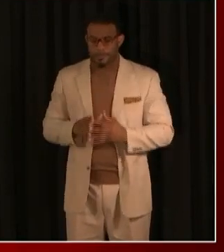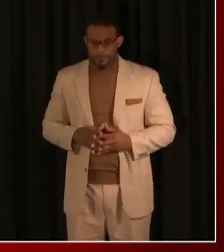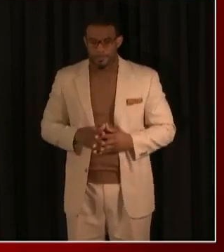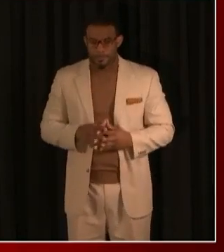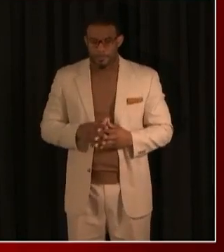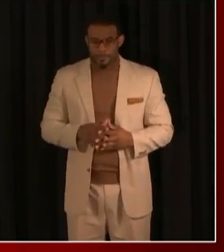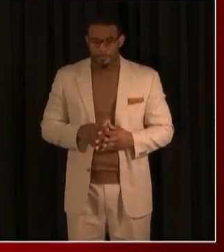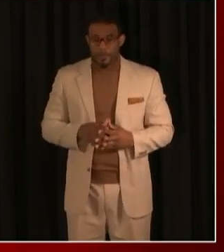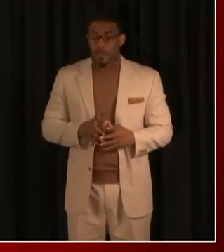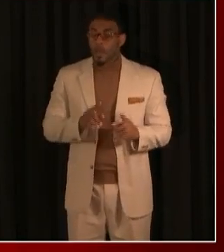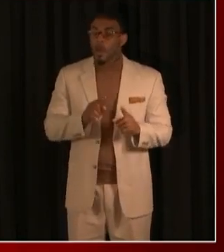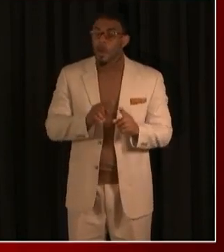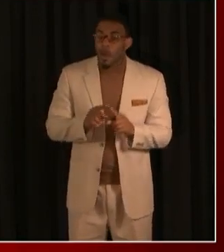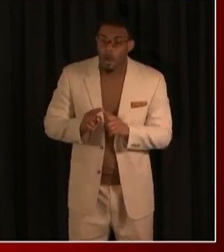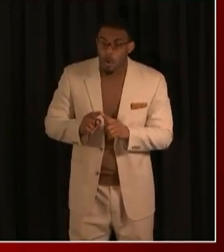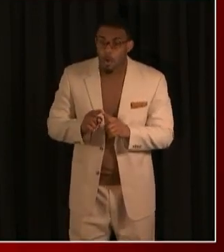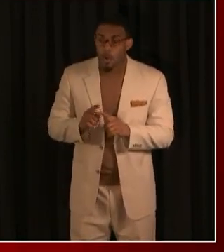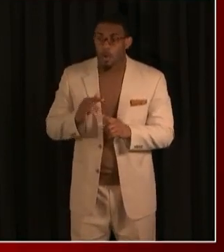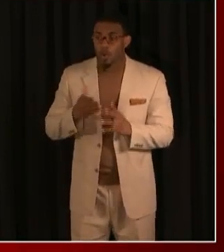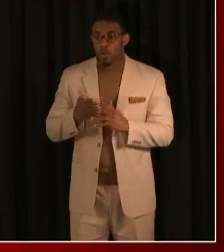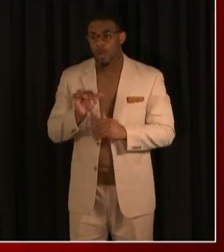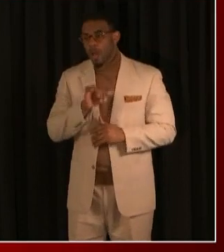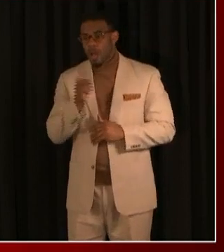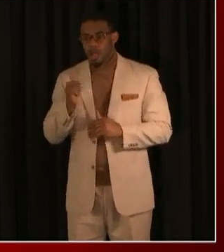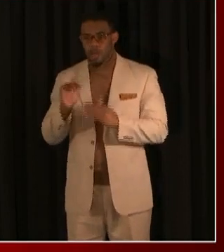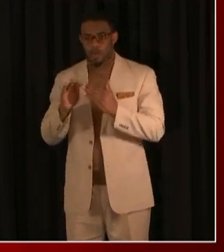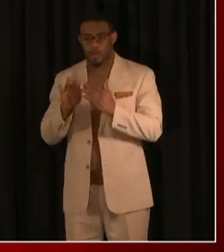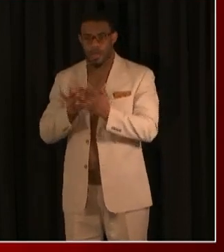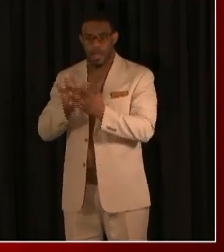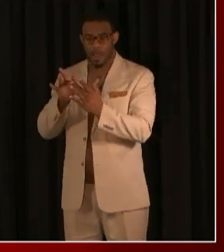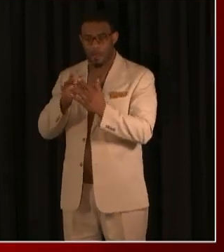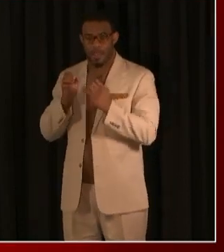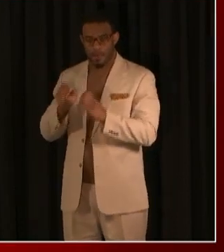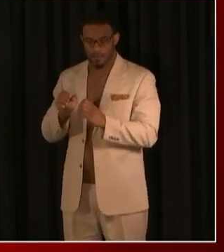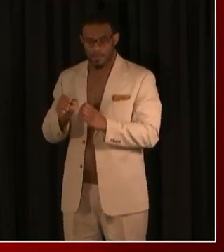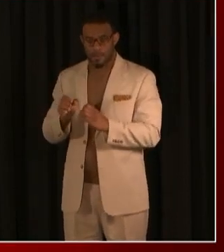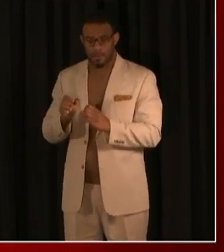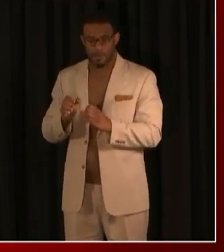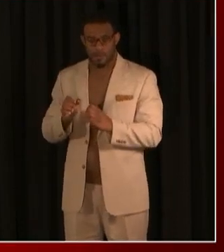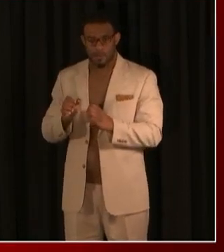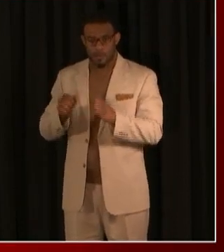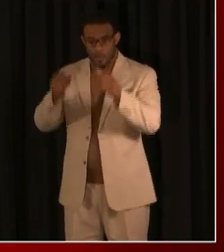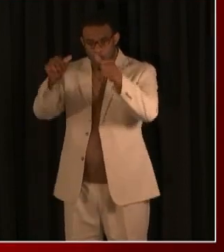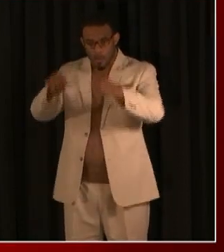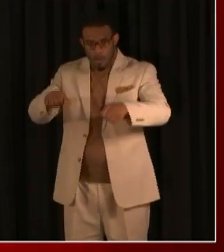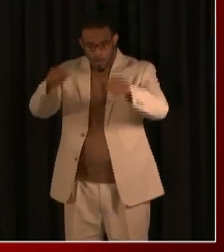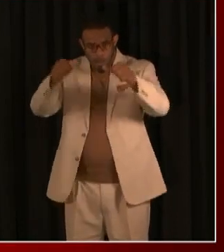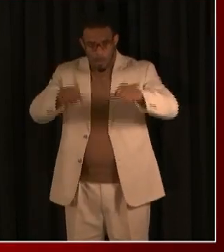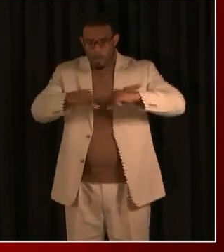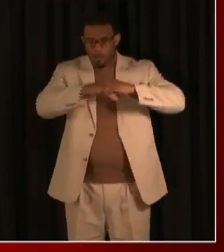inform them of that information. And we also, through our other community outreach efforts, have persons